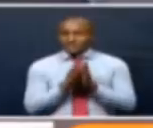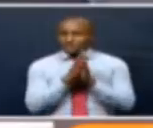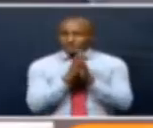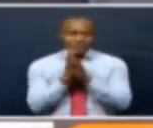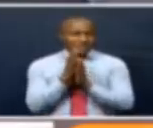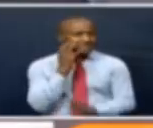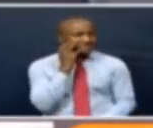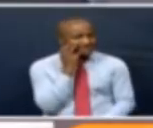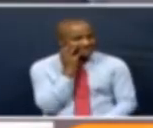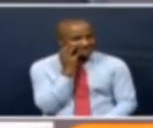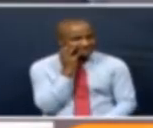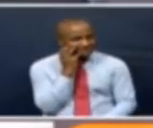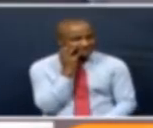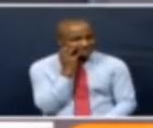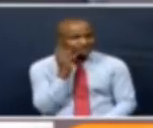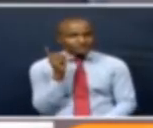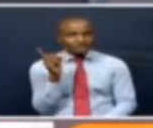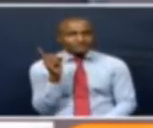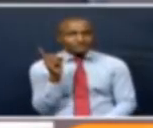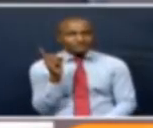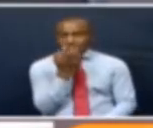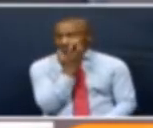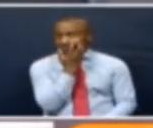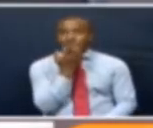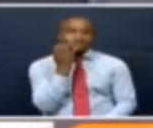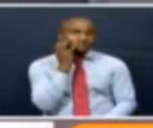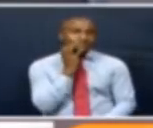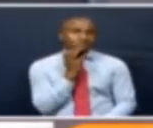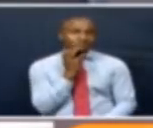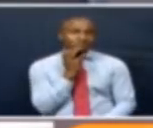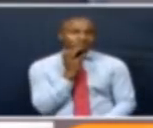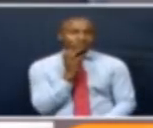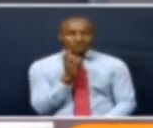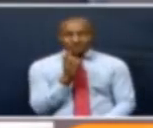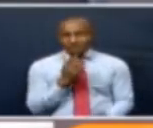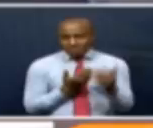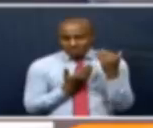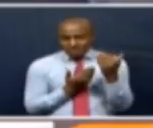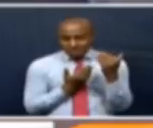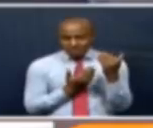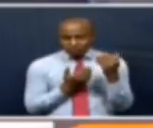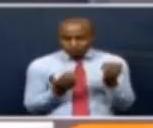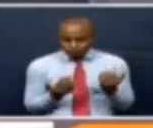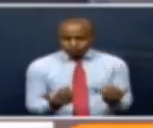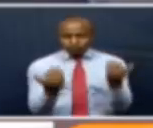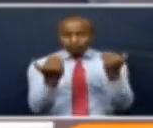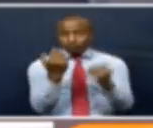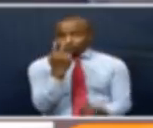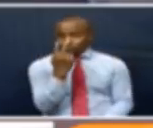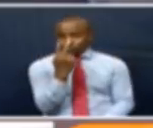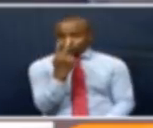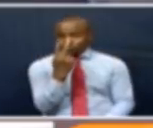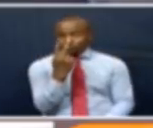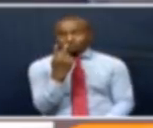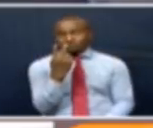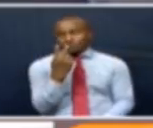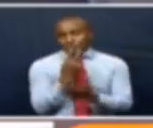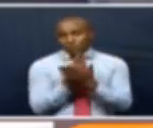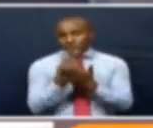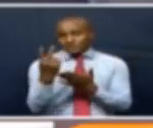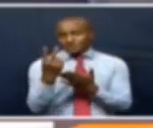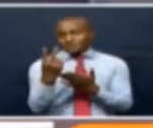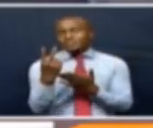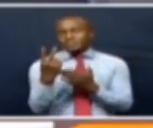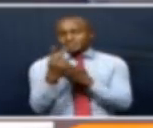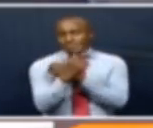depressing story about Kenyatta National Hospital. A two-week-old twin has been stolen from the corridors of the referral hospital.